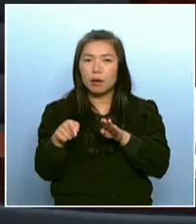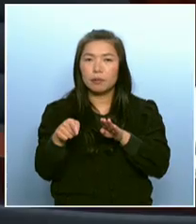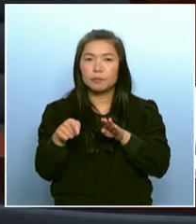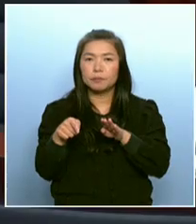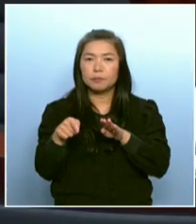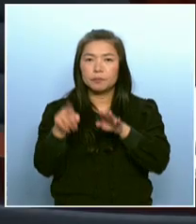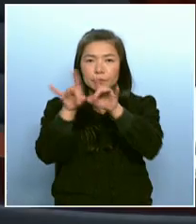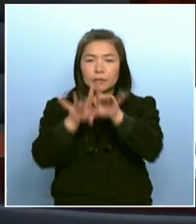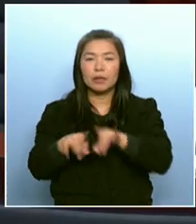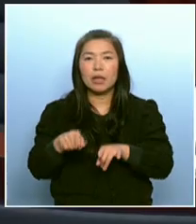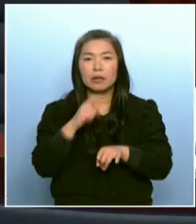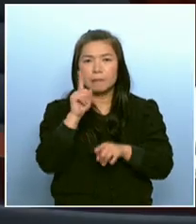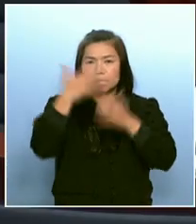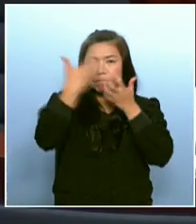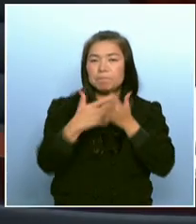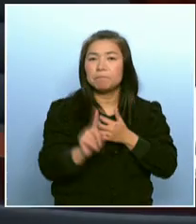cross-generational facility.